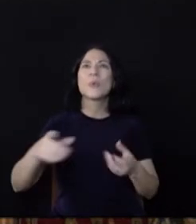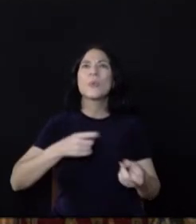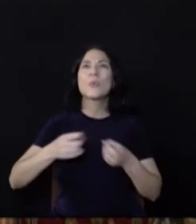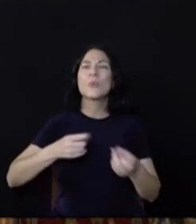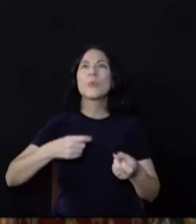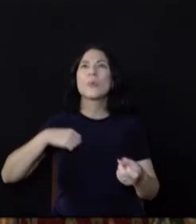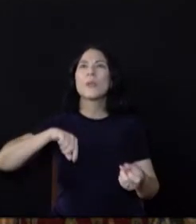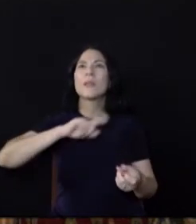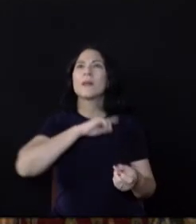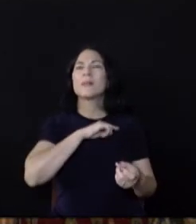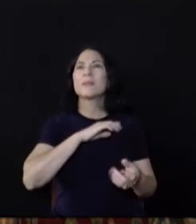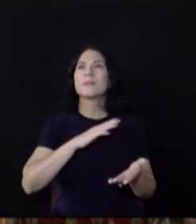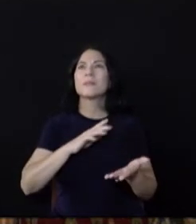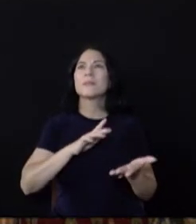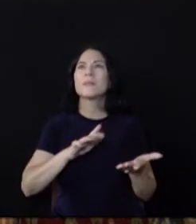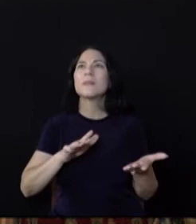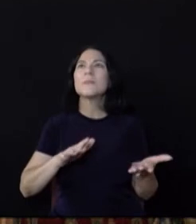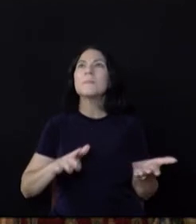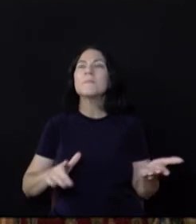Have your way.